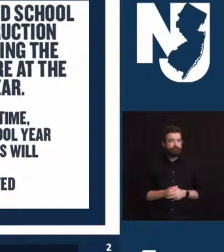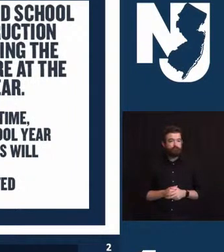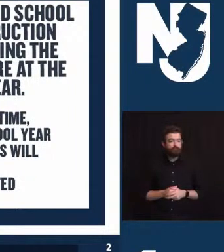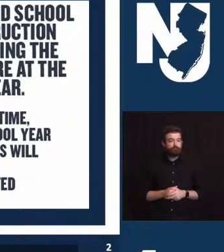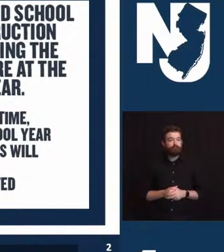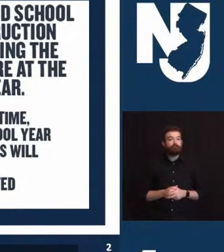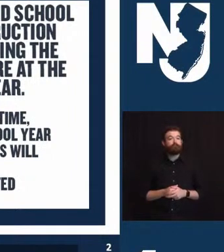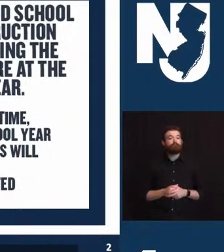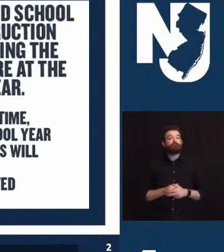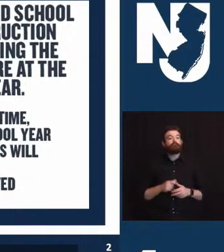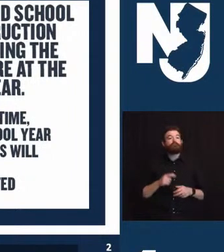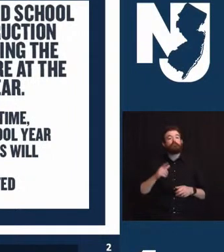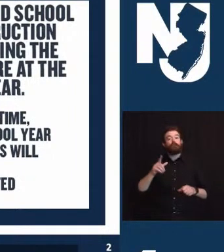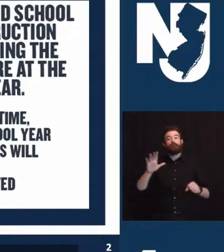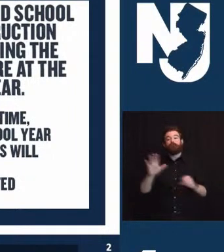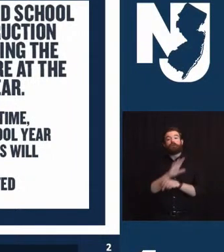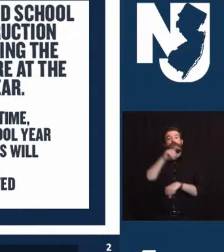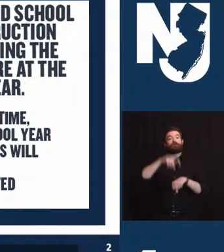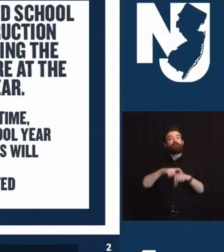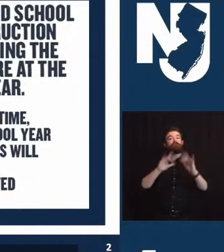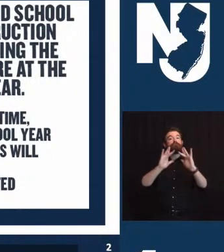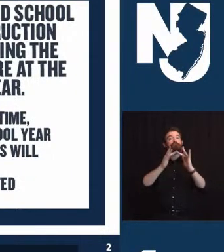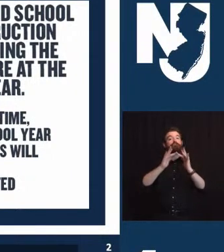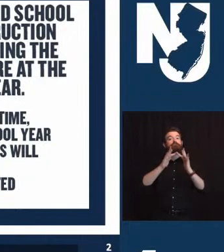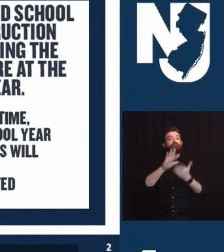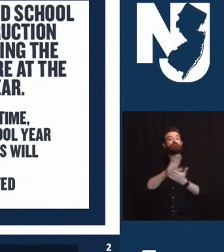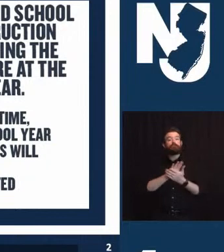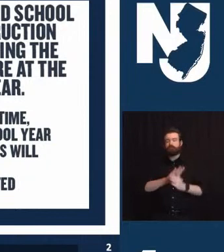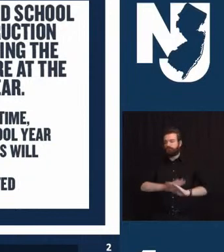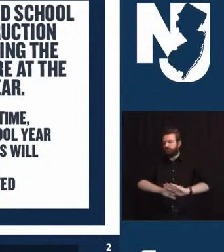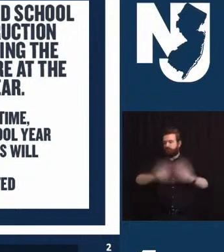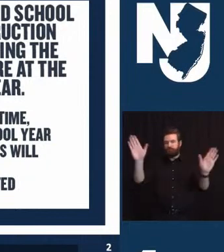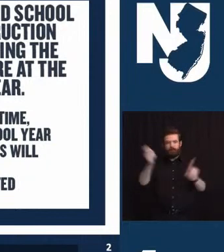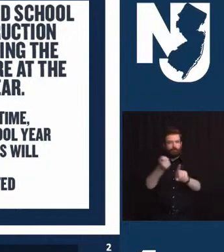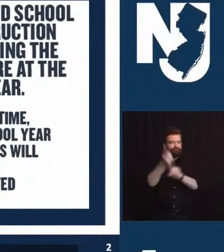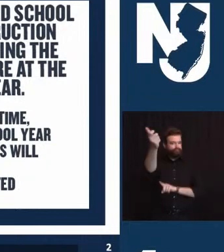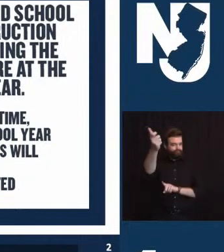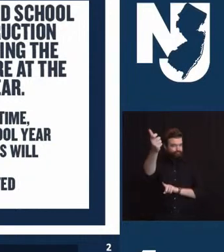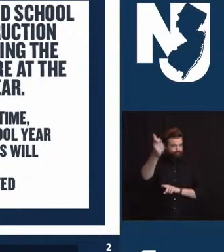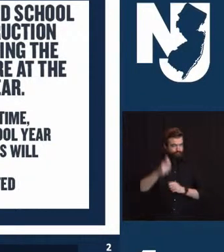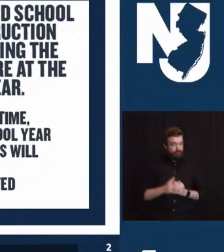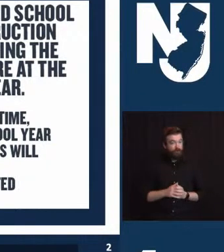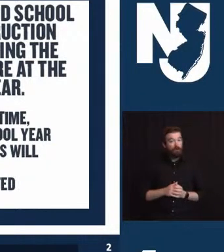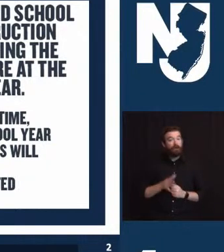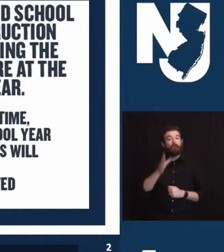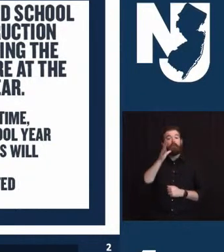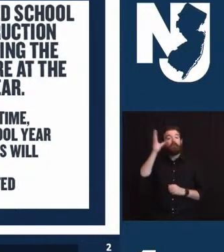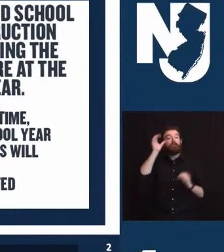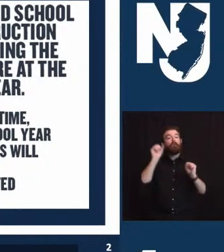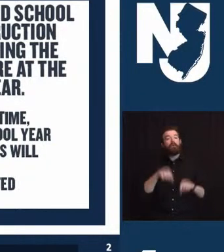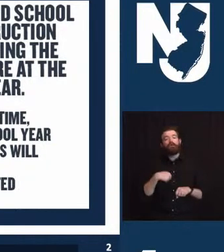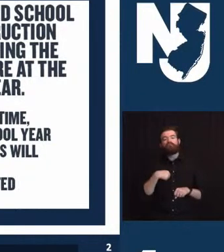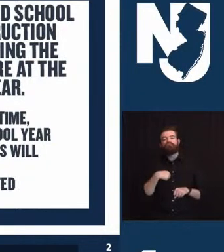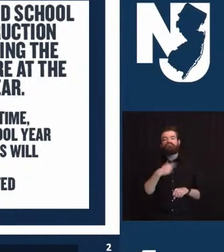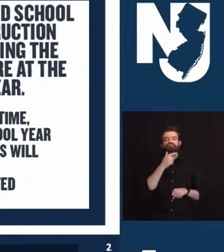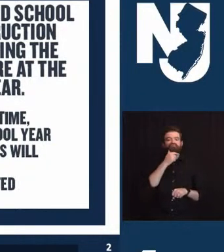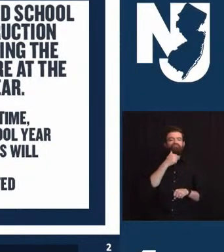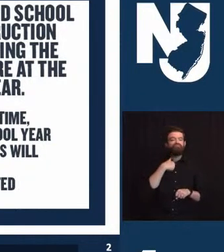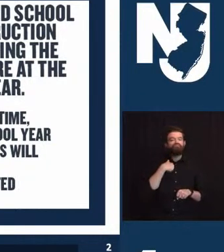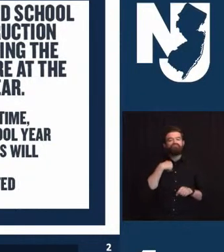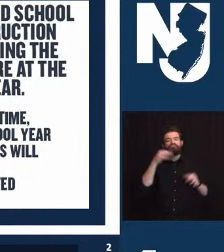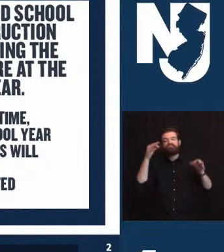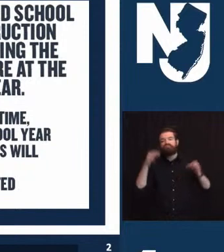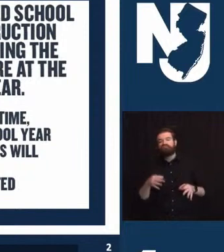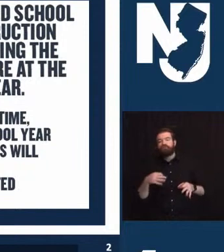families. Next year, parents will not be enabled to broad-scale opt their child out of in-person instruction as was